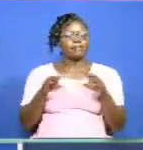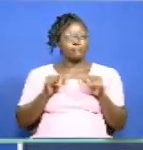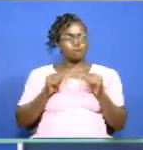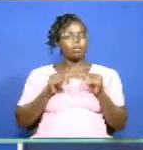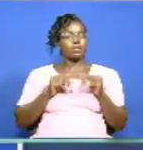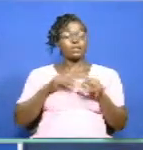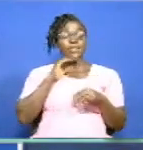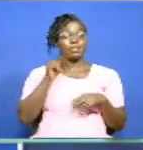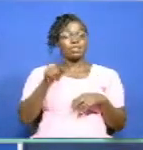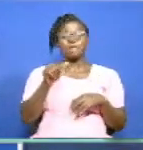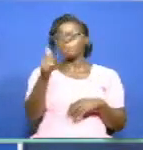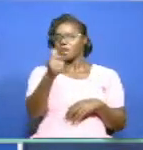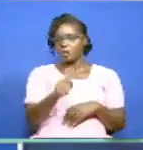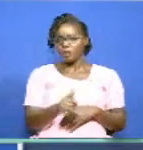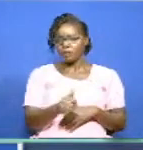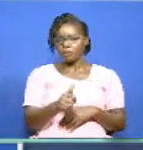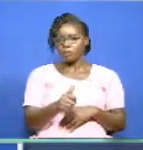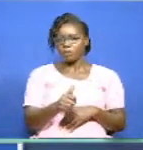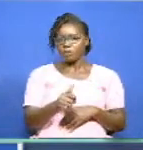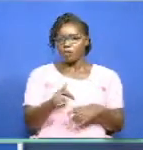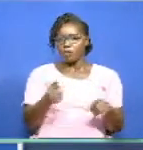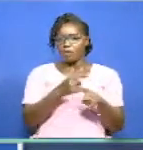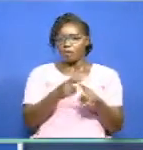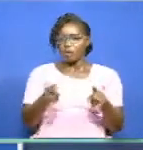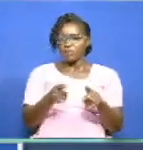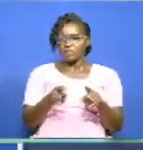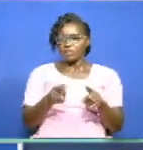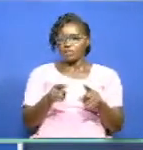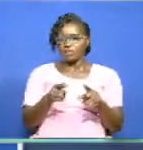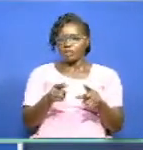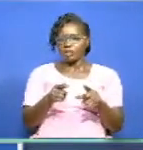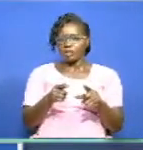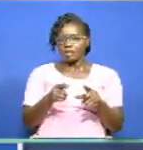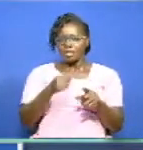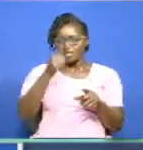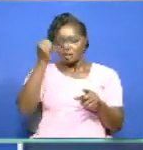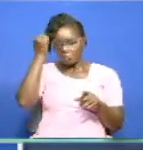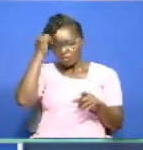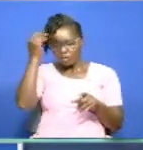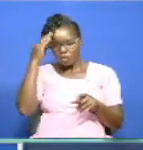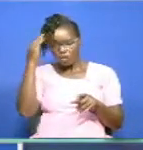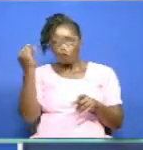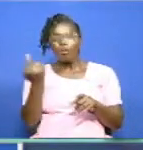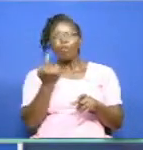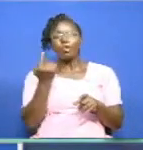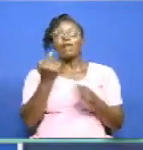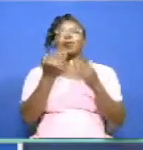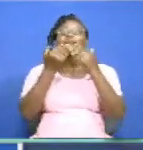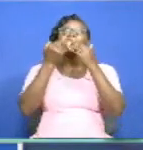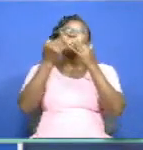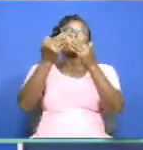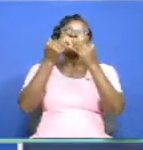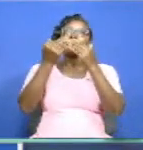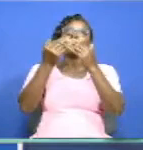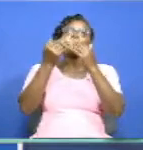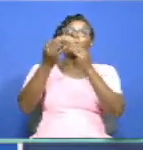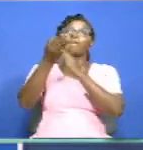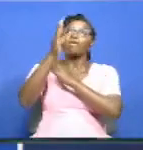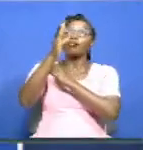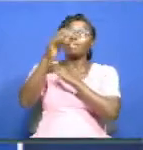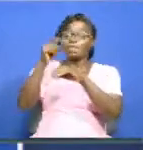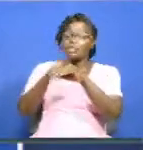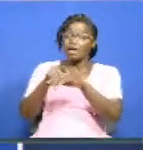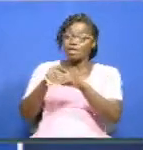happened. However, what we are left with is to thank God for the time he gave us to be with